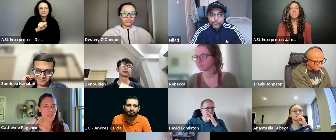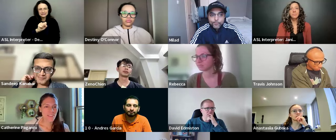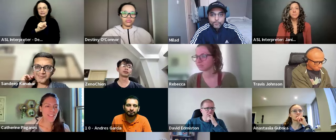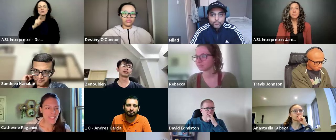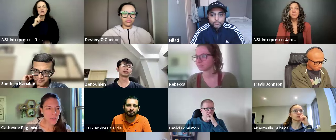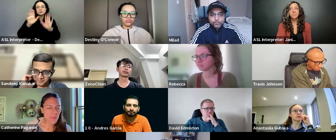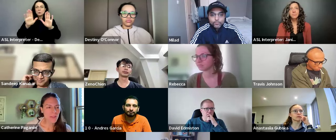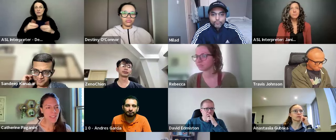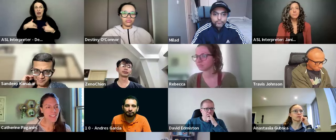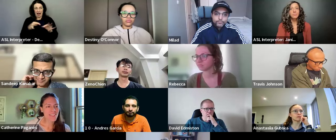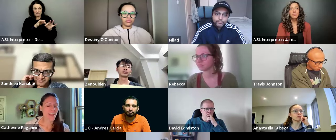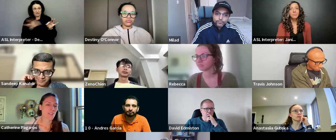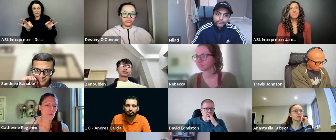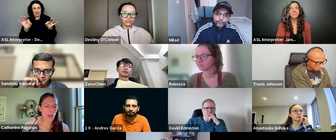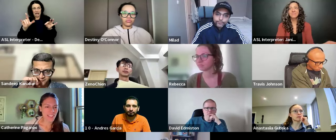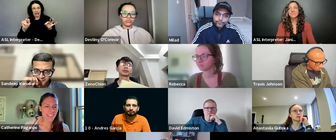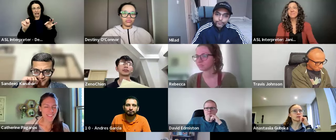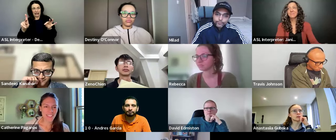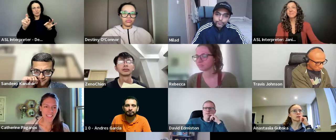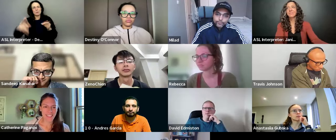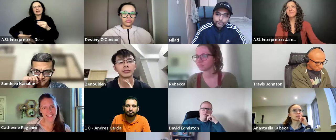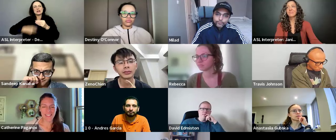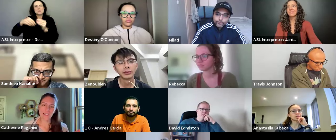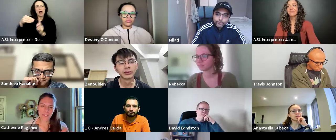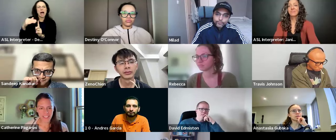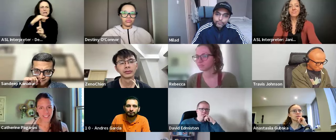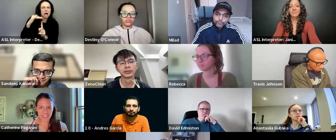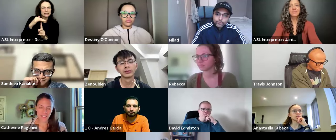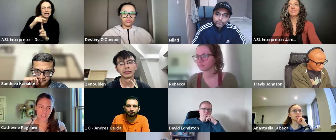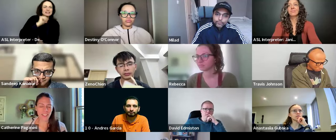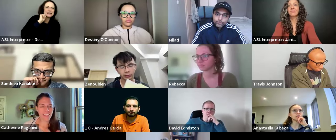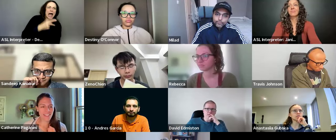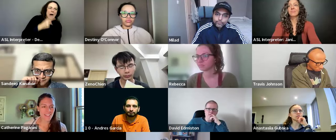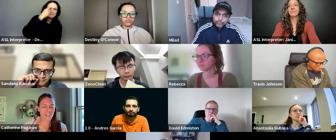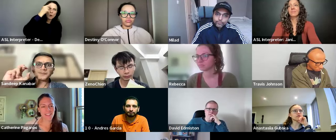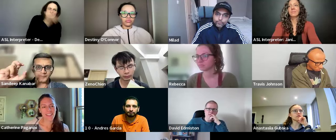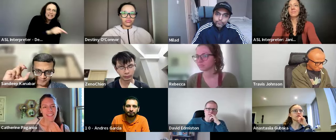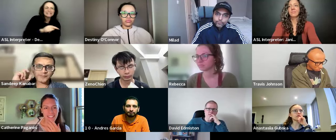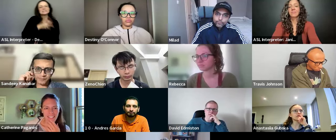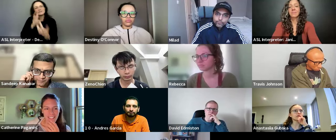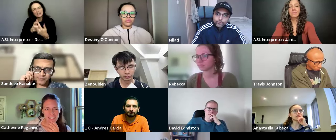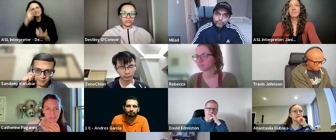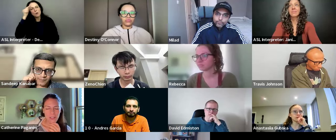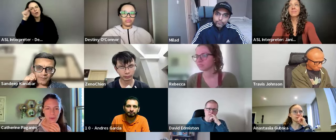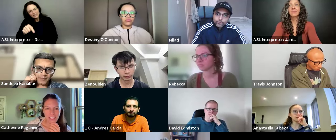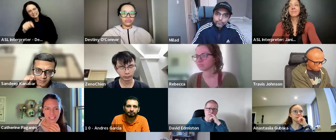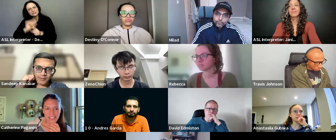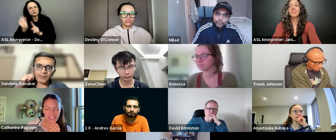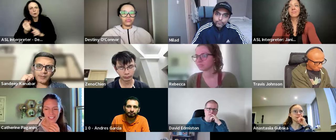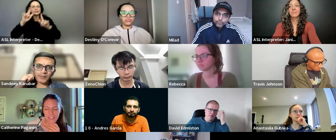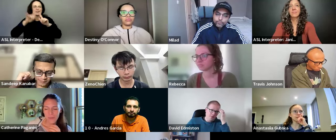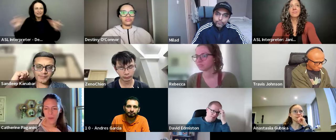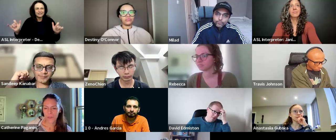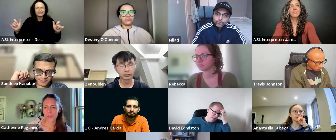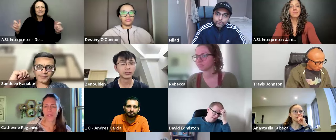it's great to have the link, but we need to add some context, right? Like, this is an app for this, and it's good like this, like so this